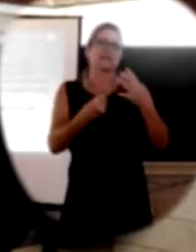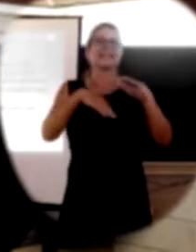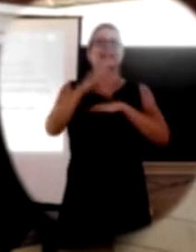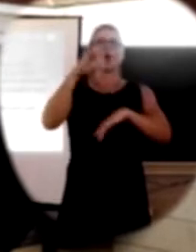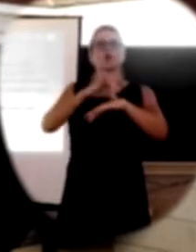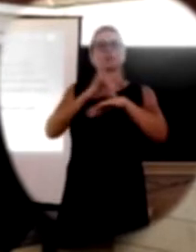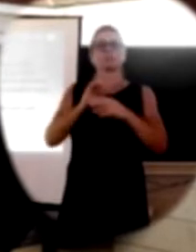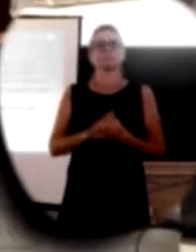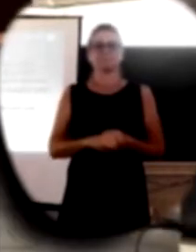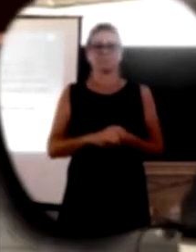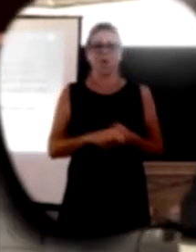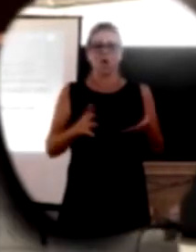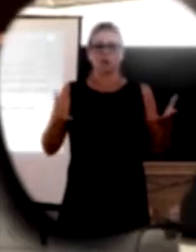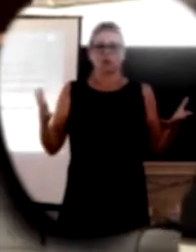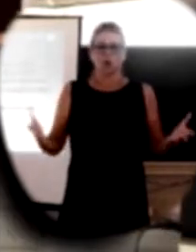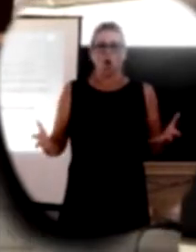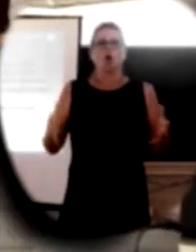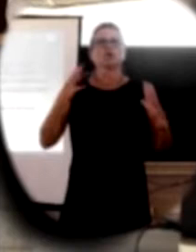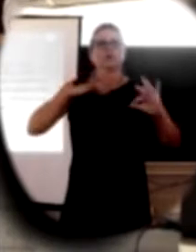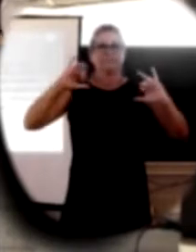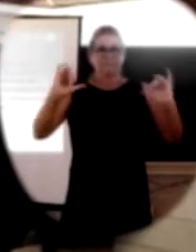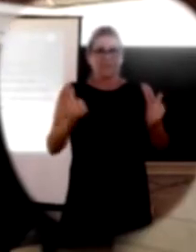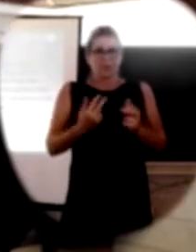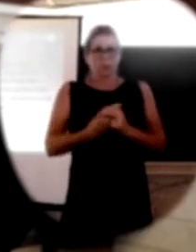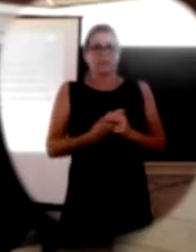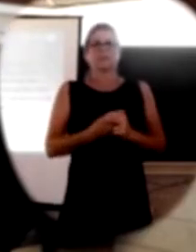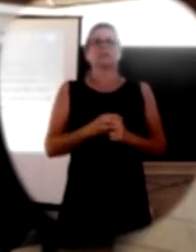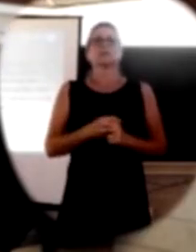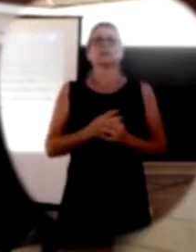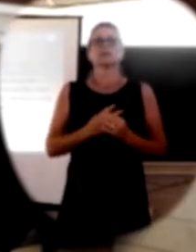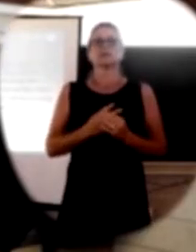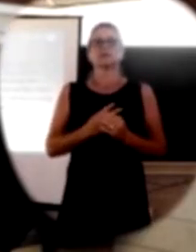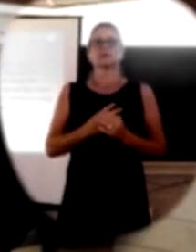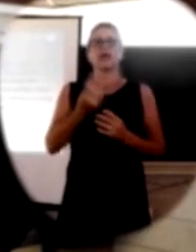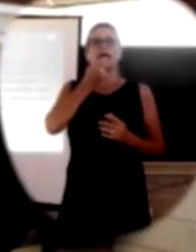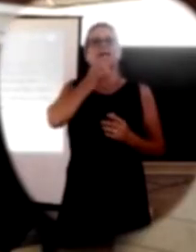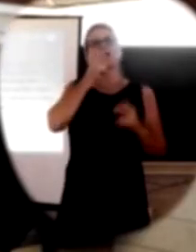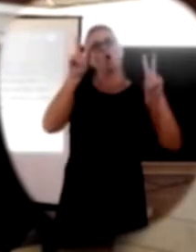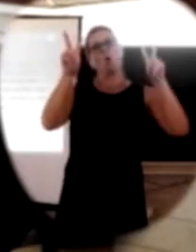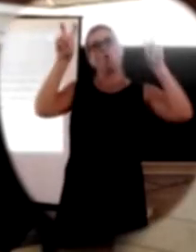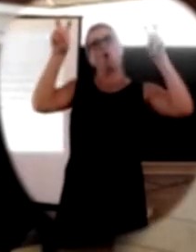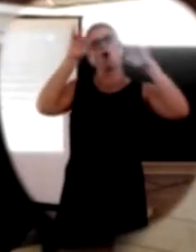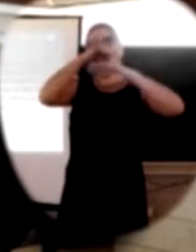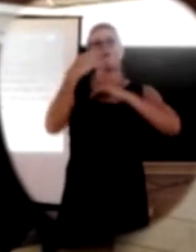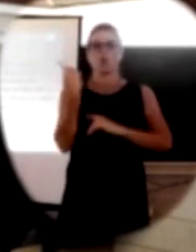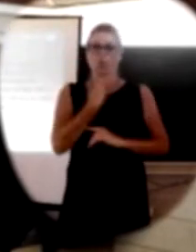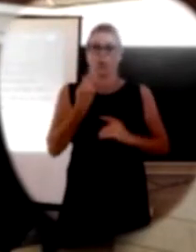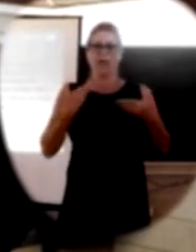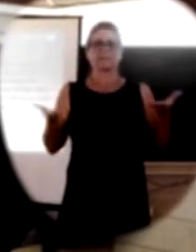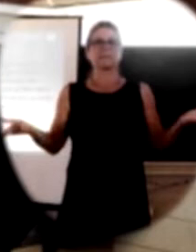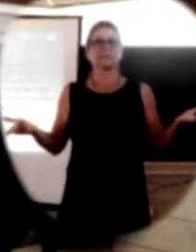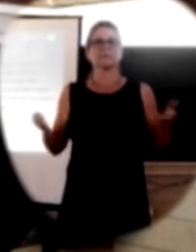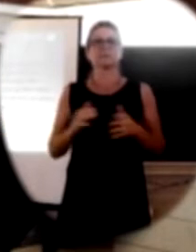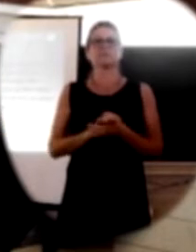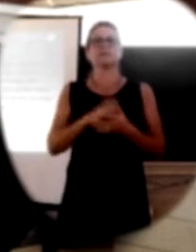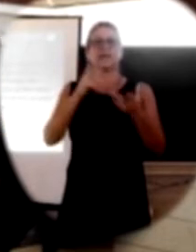hospital. So to close off, just a little quote about who we are. And if you